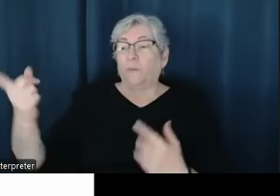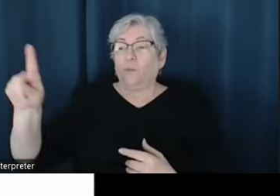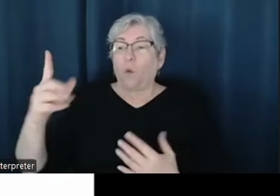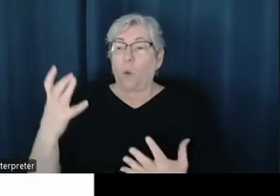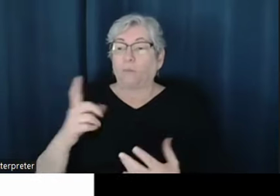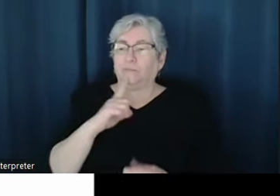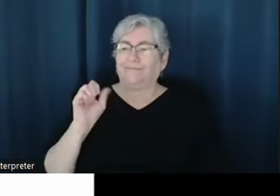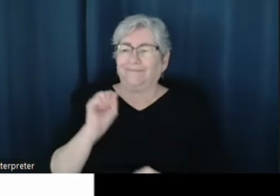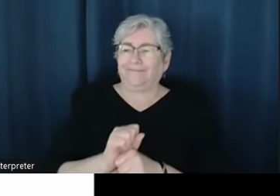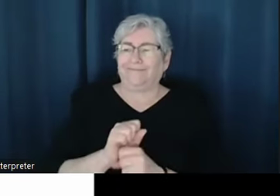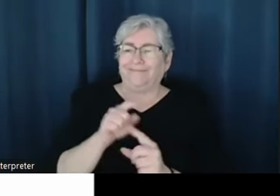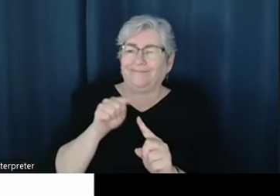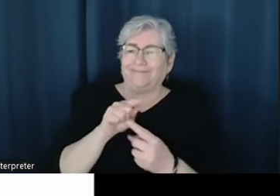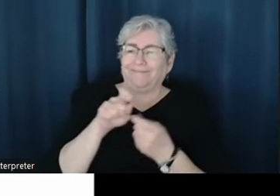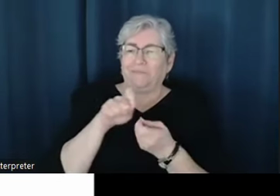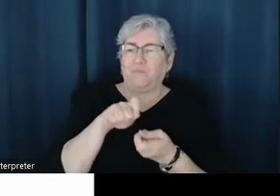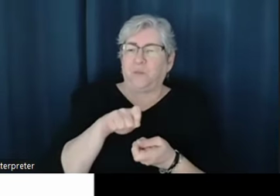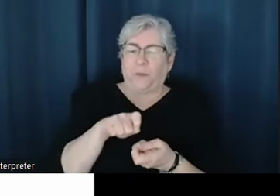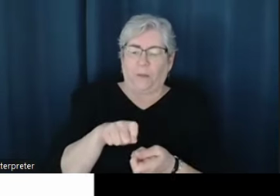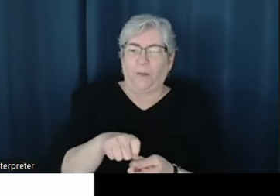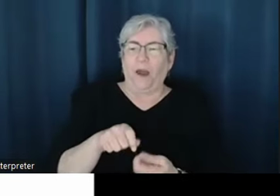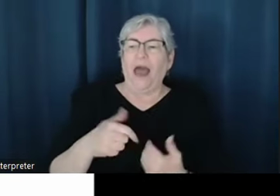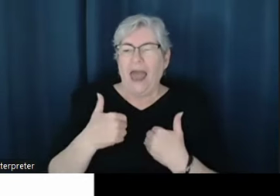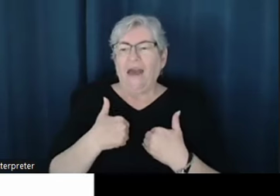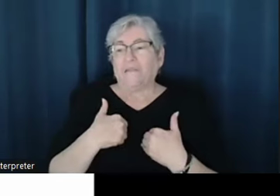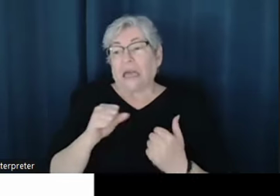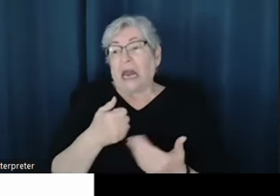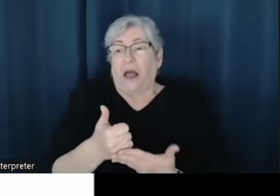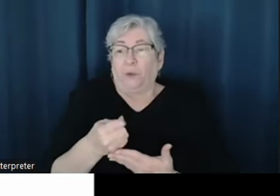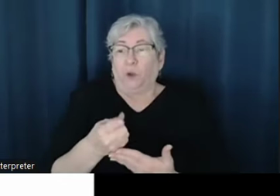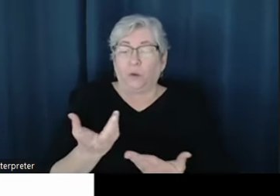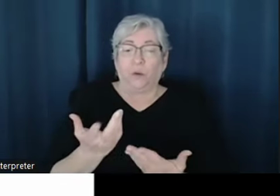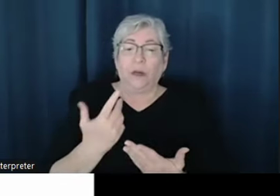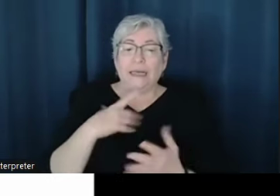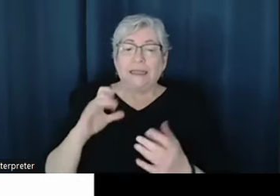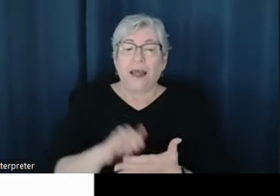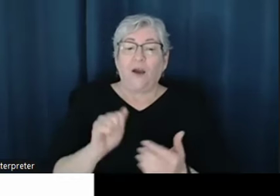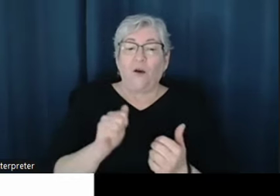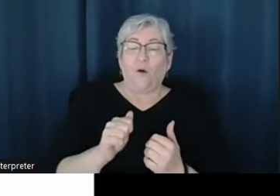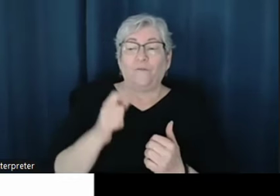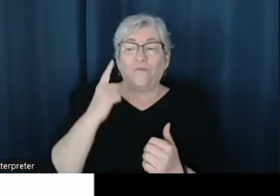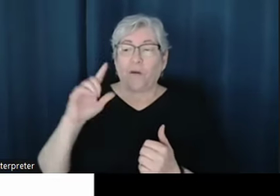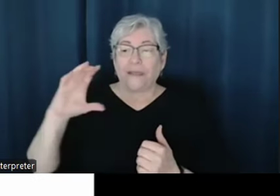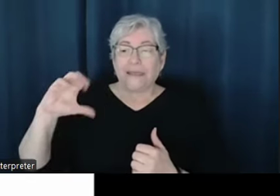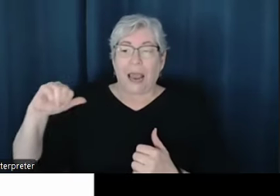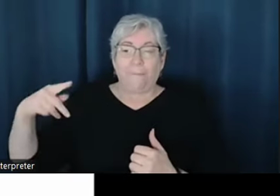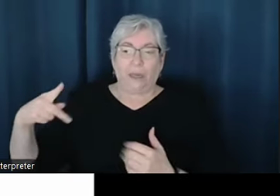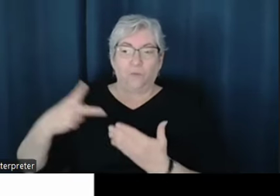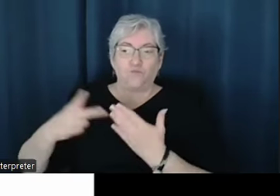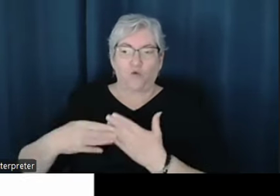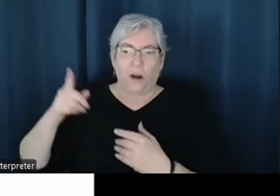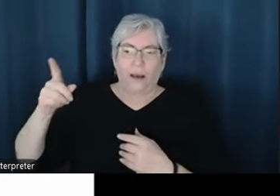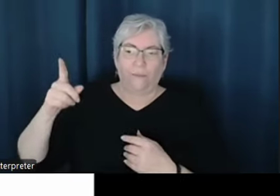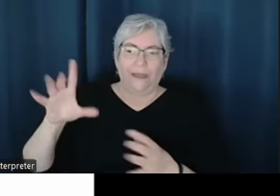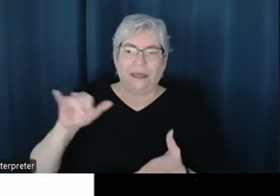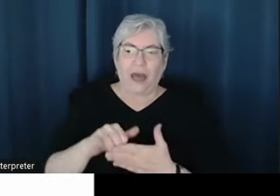real nitty gritty, it can be helpful. I did it for the client assistance program primarily. That was the primary